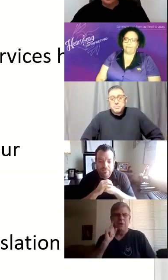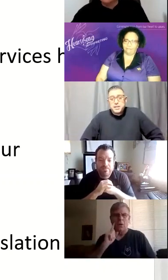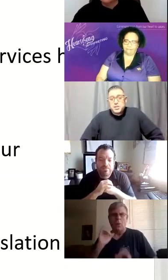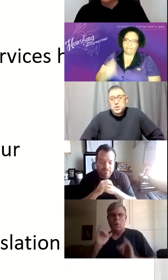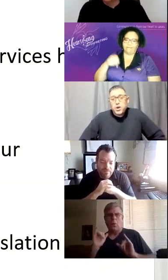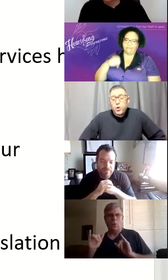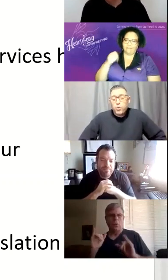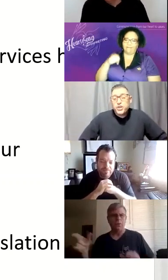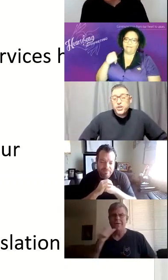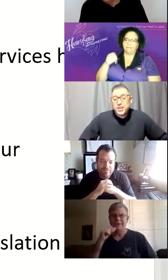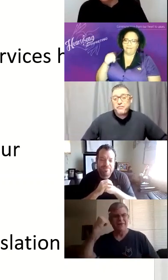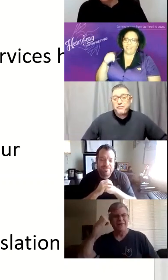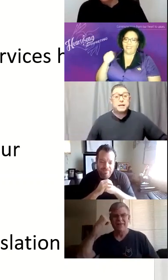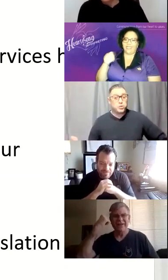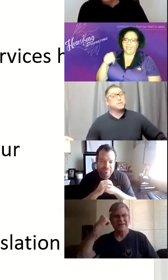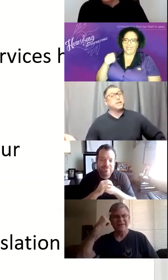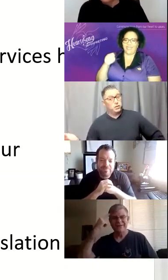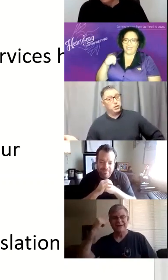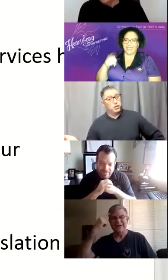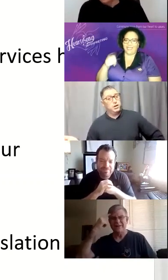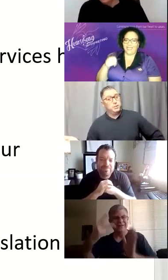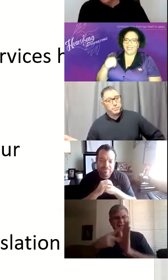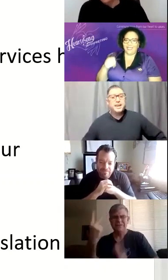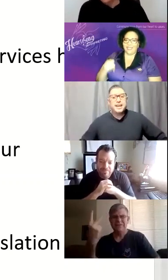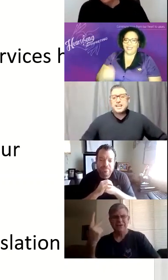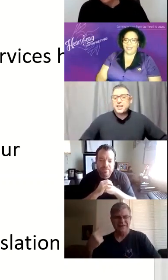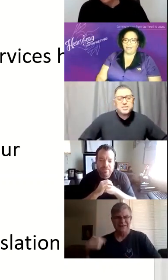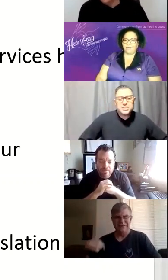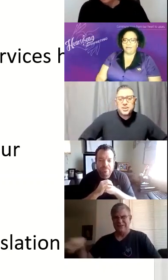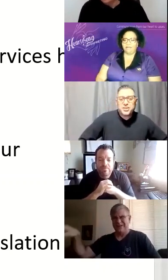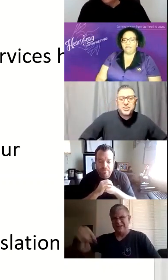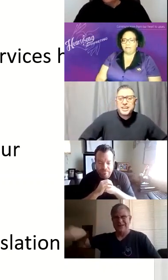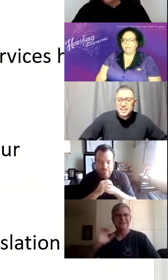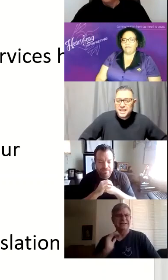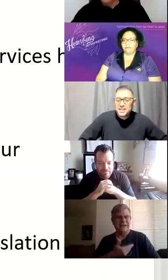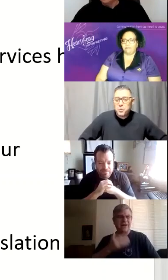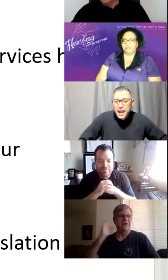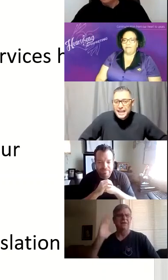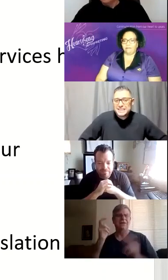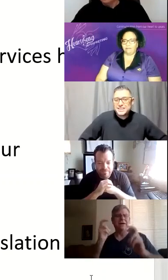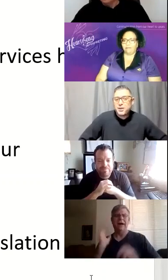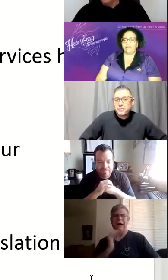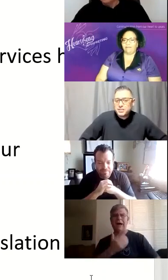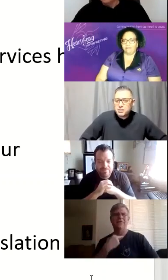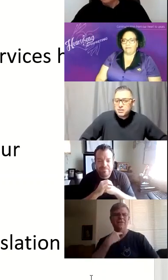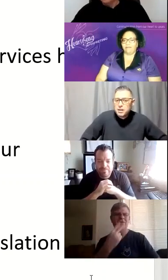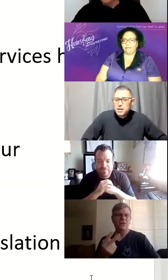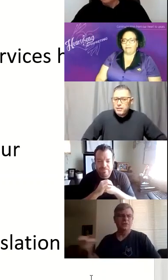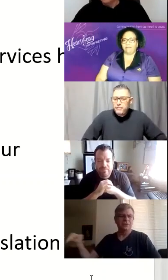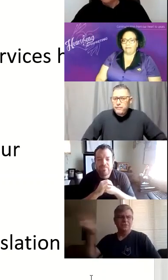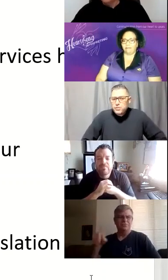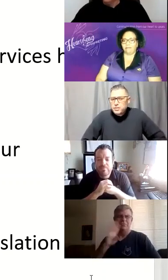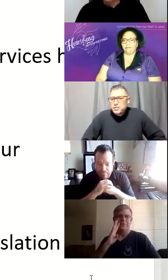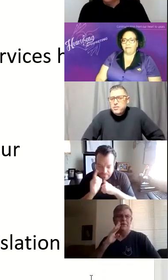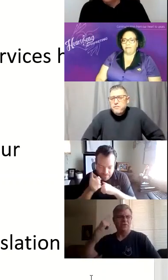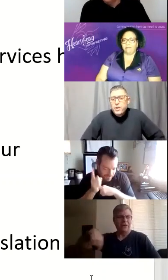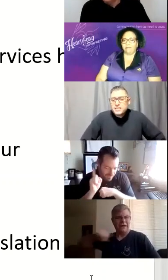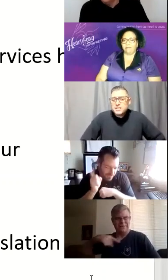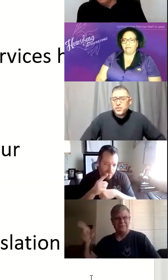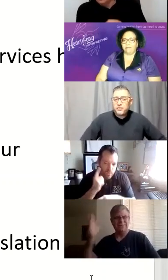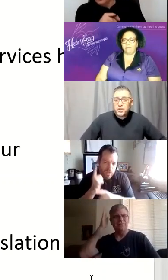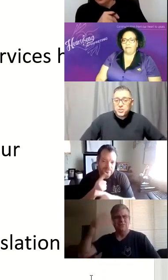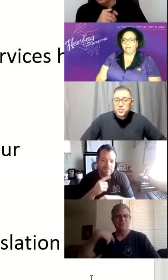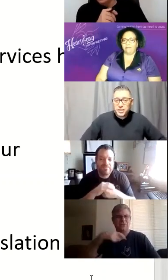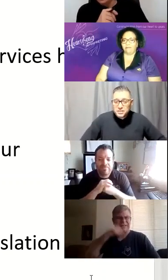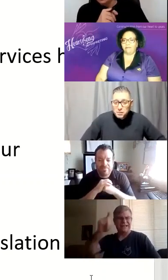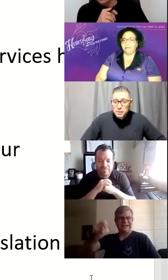going to be a struggle. Where are you going to go find them? They're always like, yup. And, you know, so you got to think twice. You know, these are our future. These are the voices